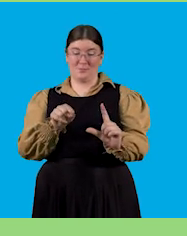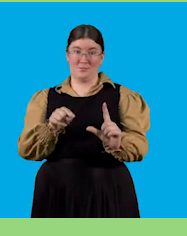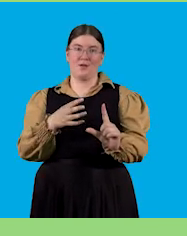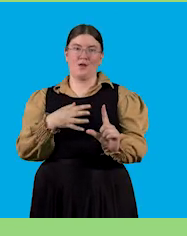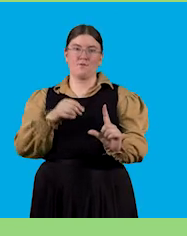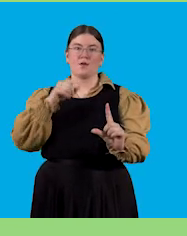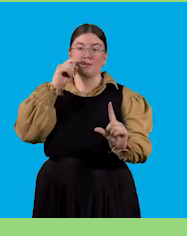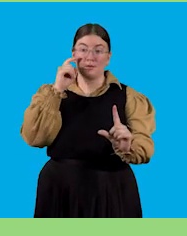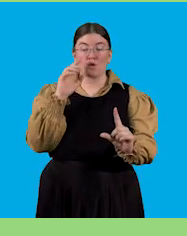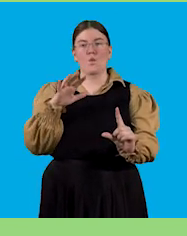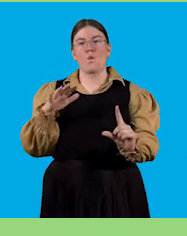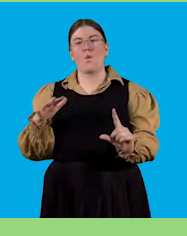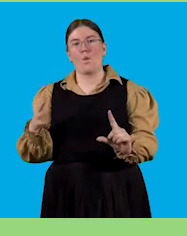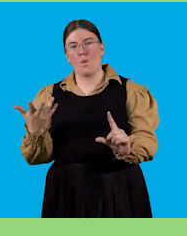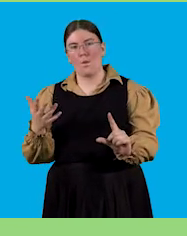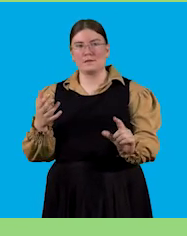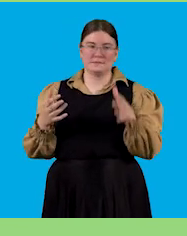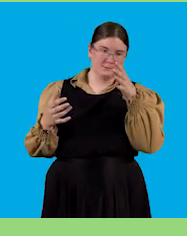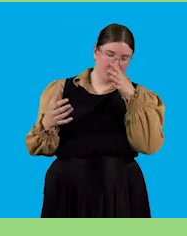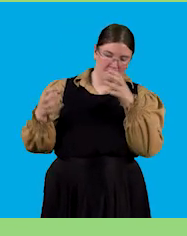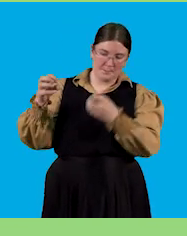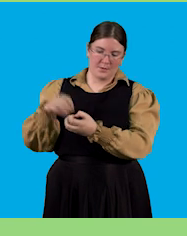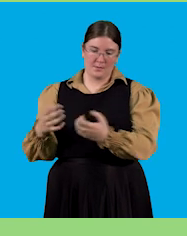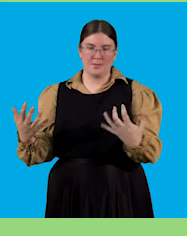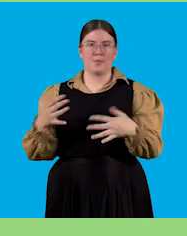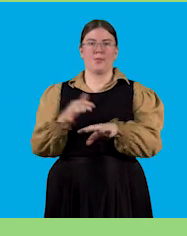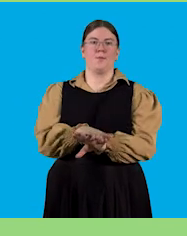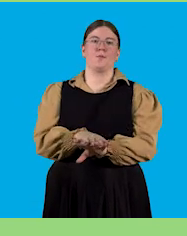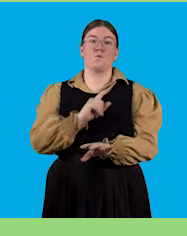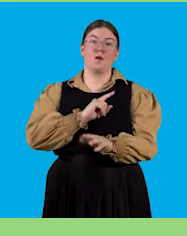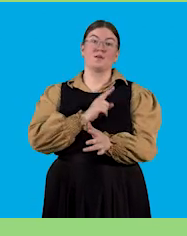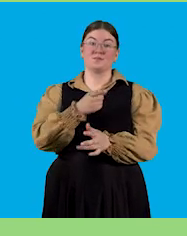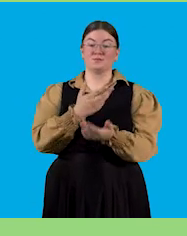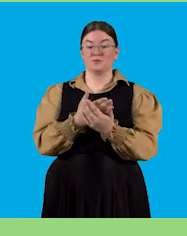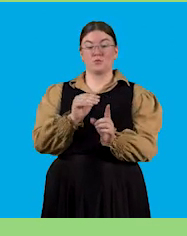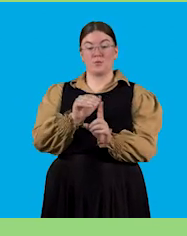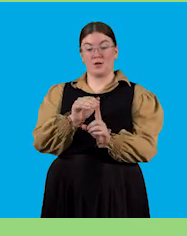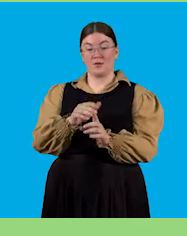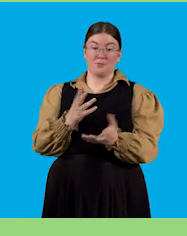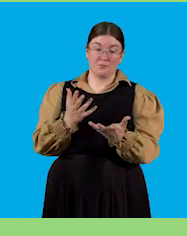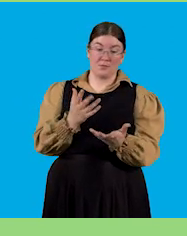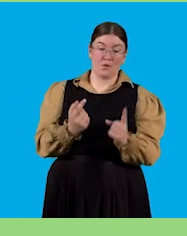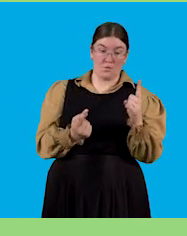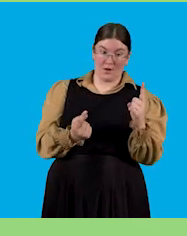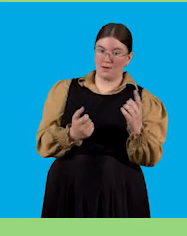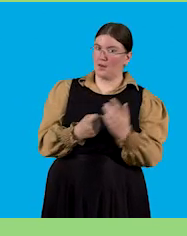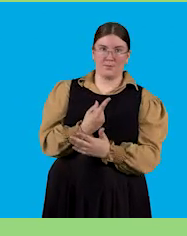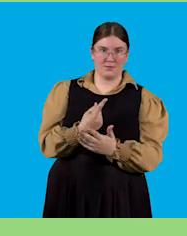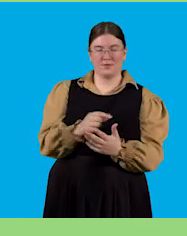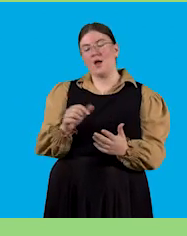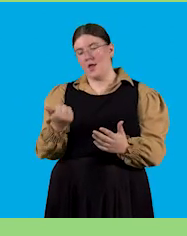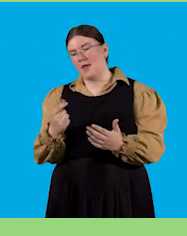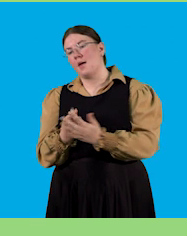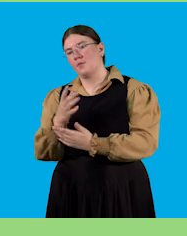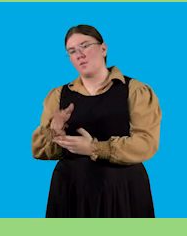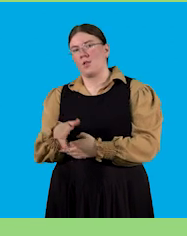labeling, there's menstruation or fertilization, to help you remind you that if the one doesn't take place, then